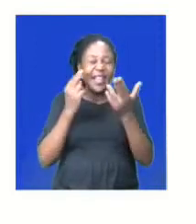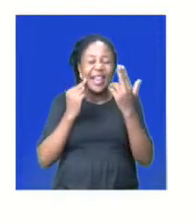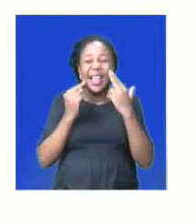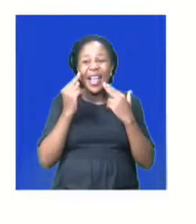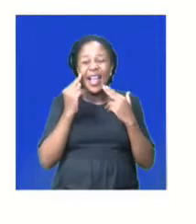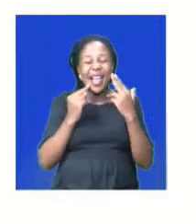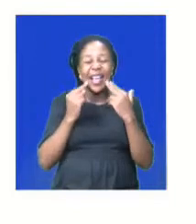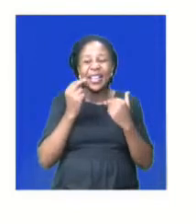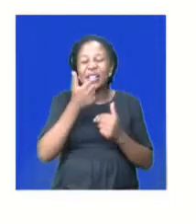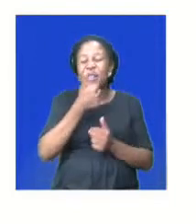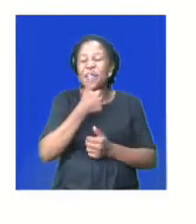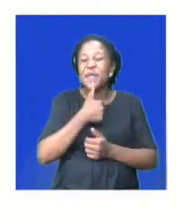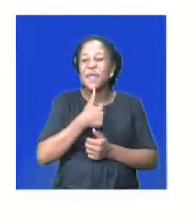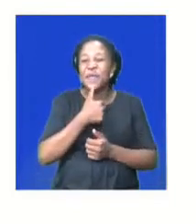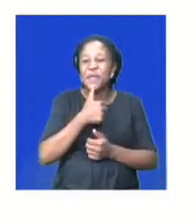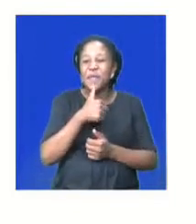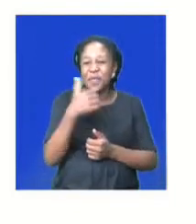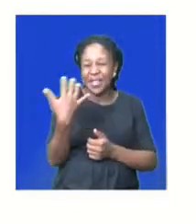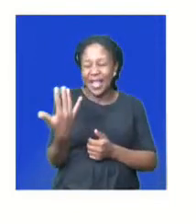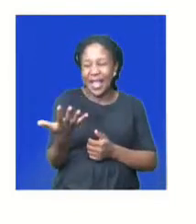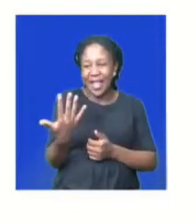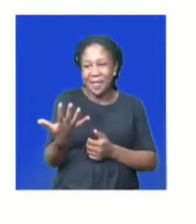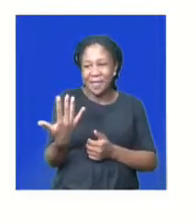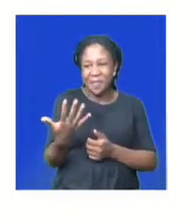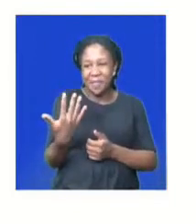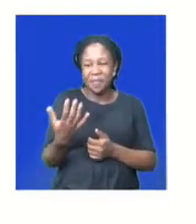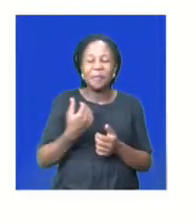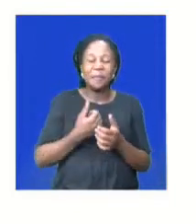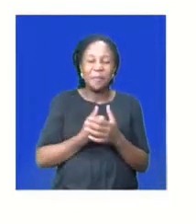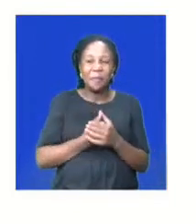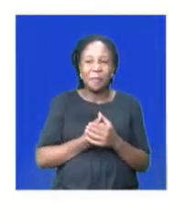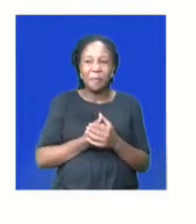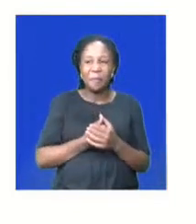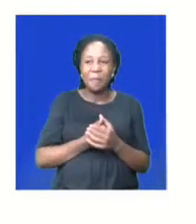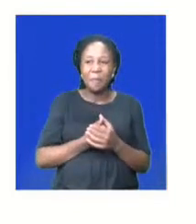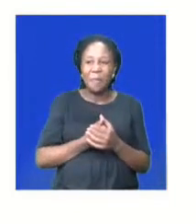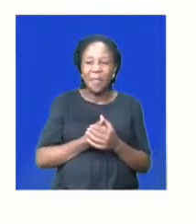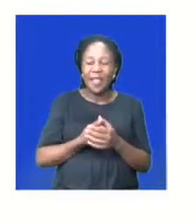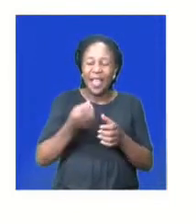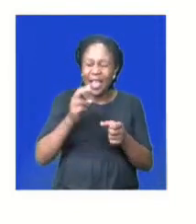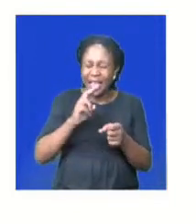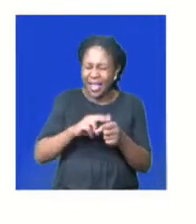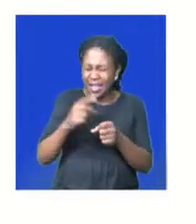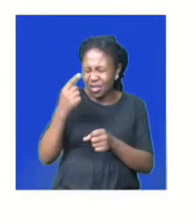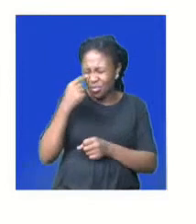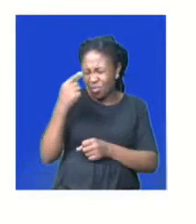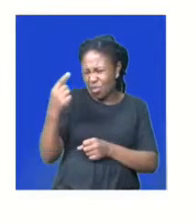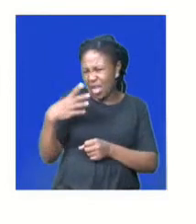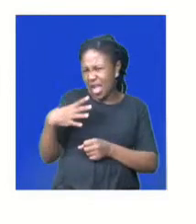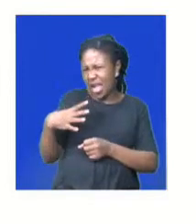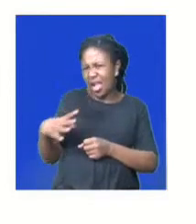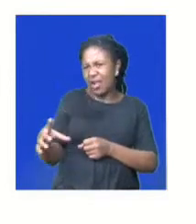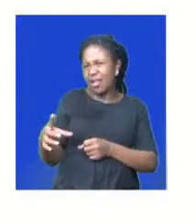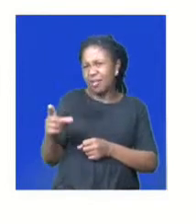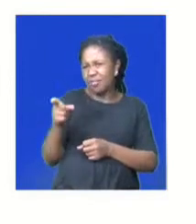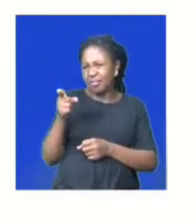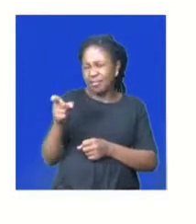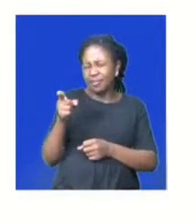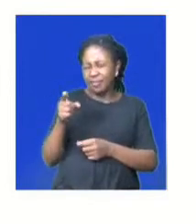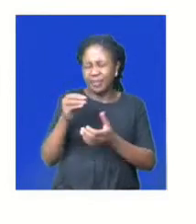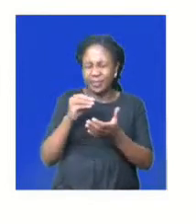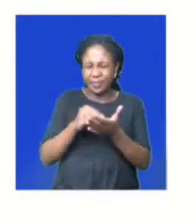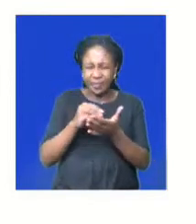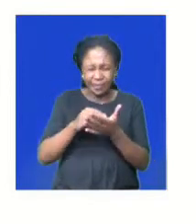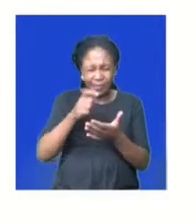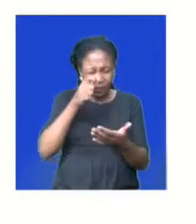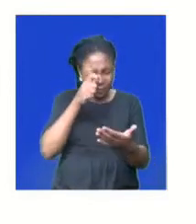their hand, as we have said. And what is this one doing? She is holding a microscope or